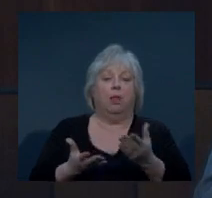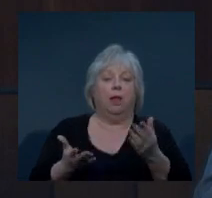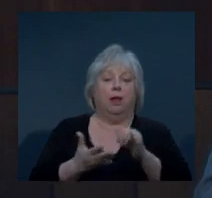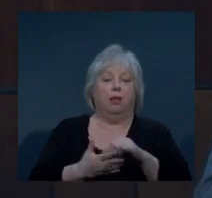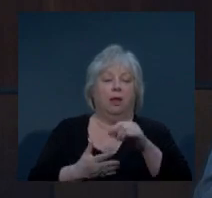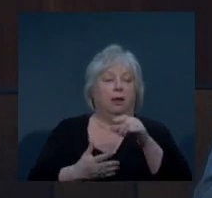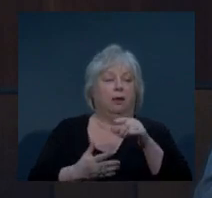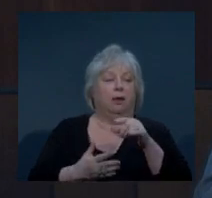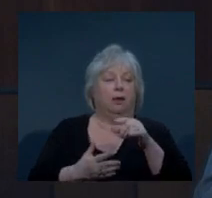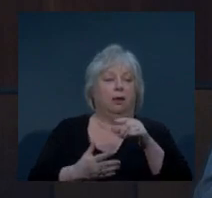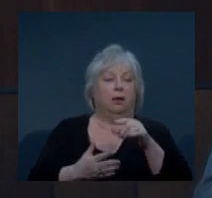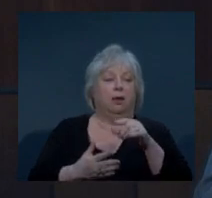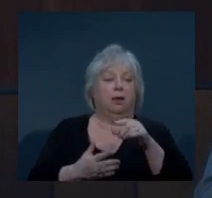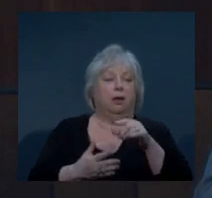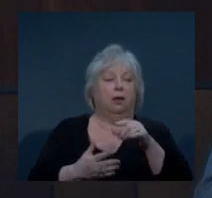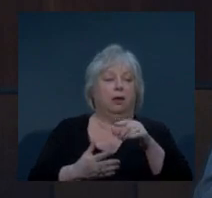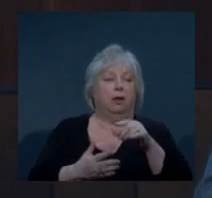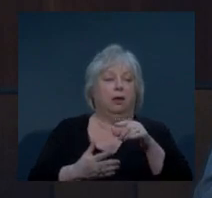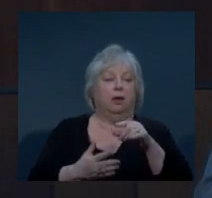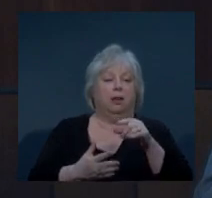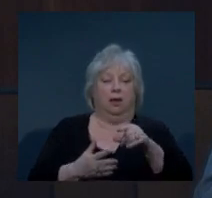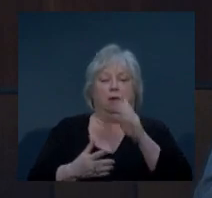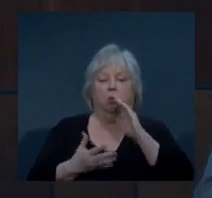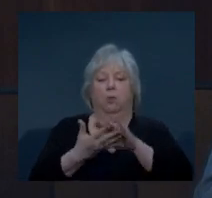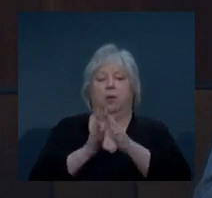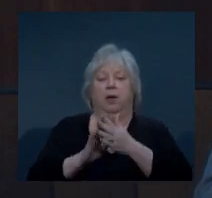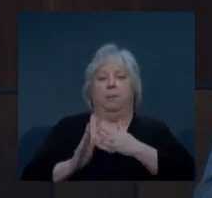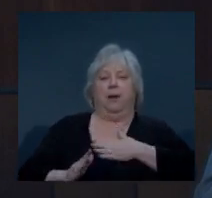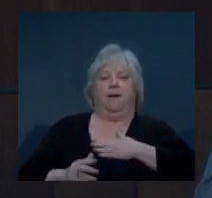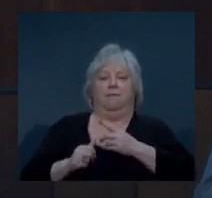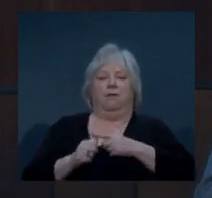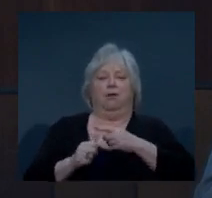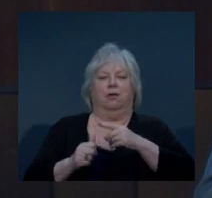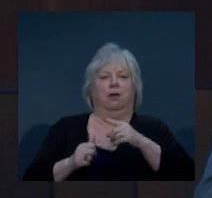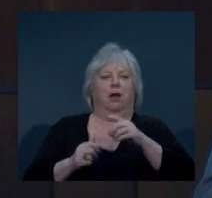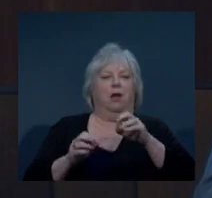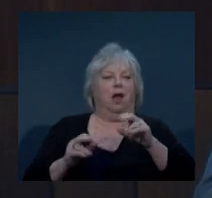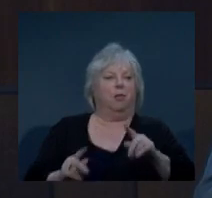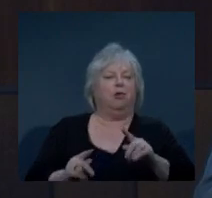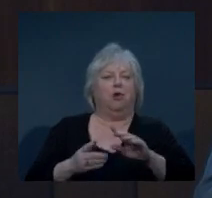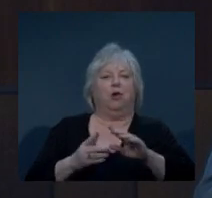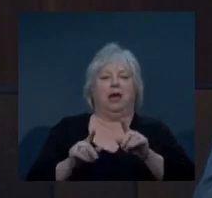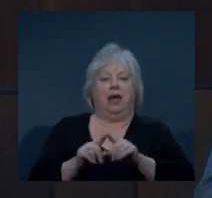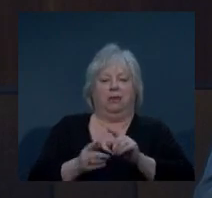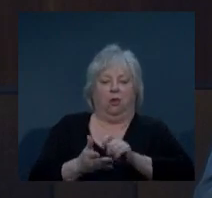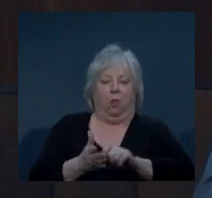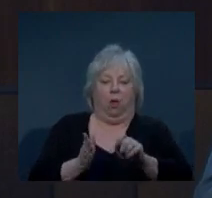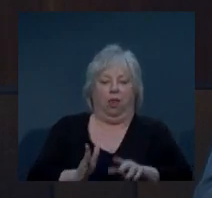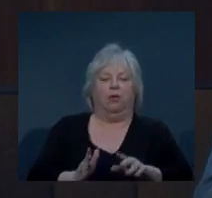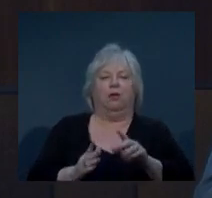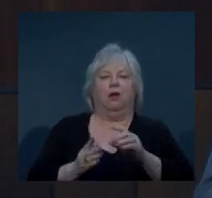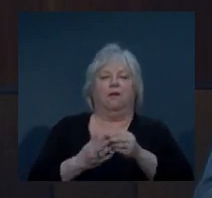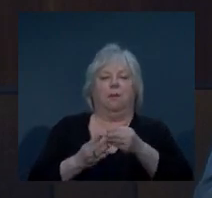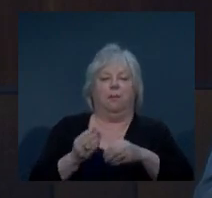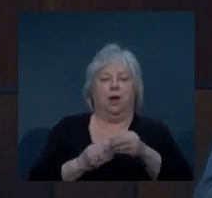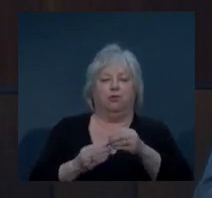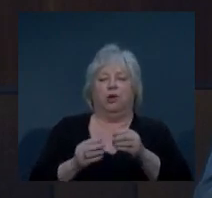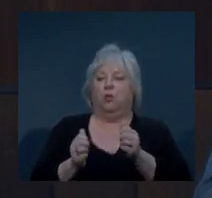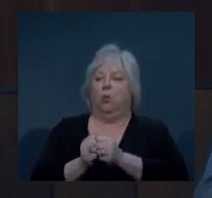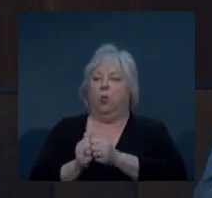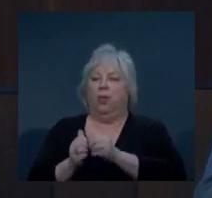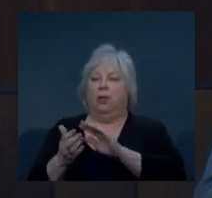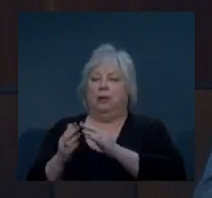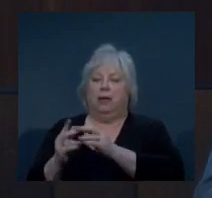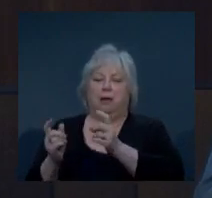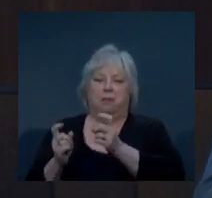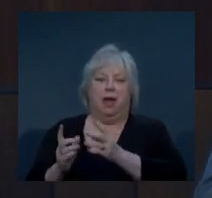this is now will be my first opportunity to have and author a budget along with our city manager, to provide